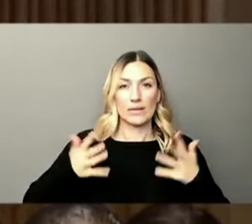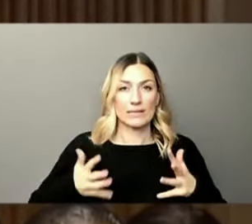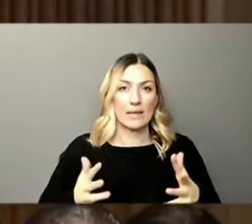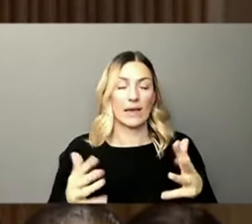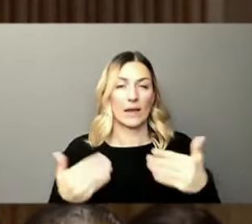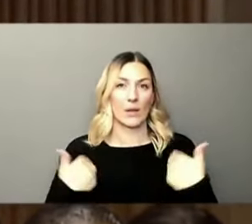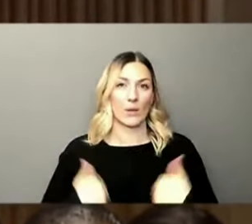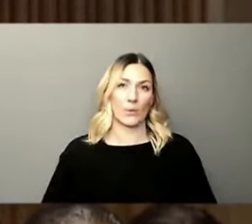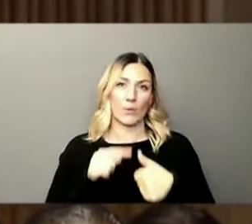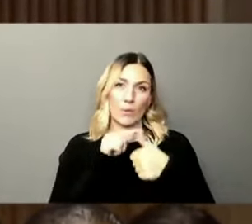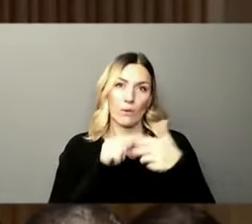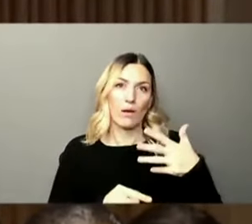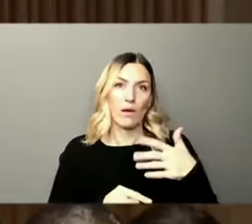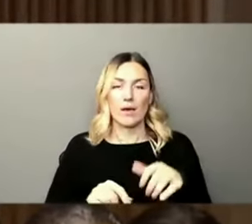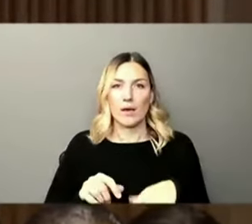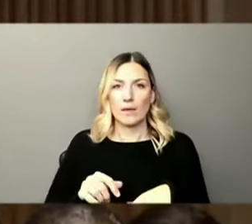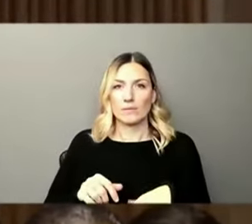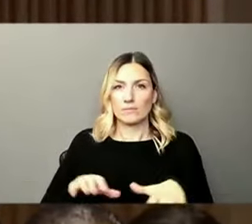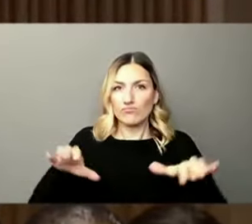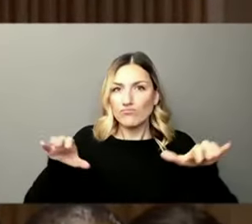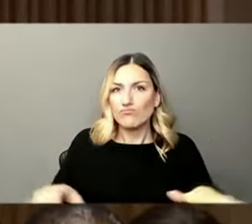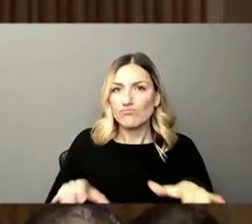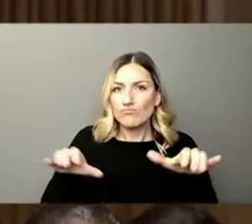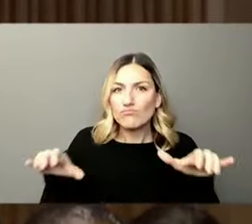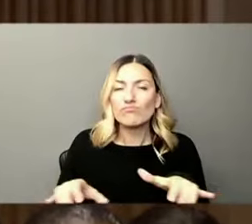know, push and then get worse and, you know.